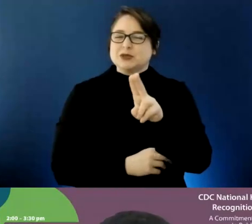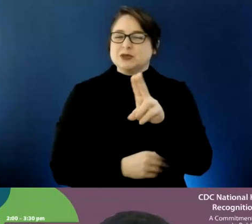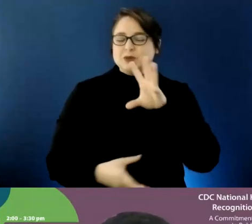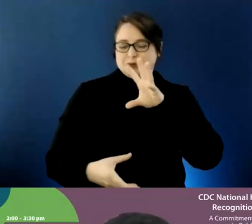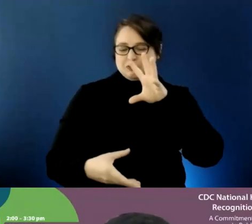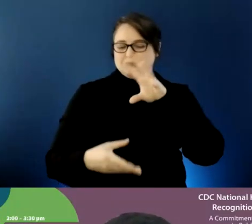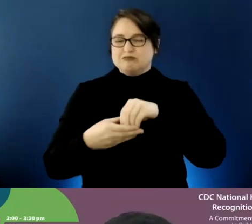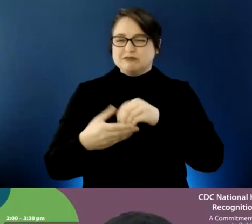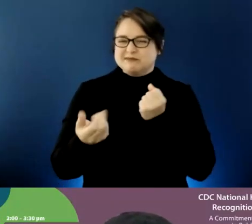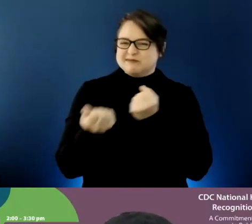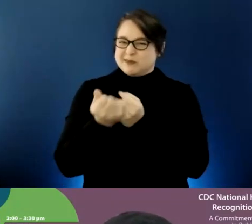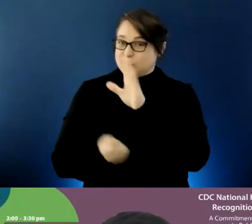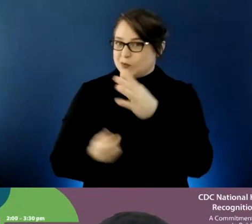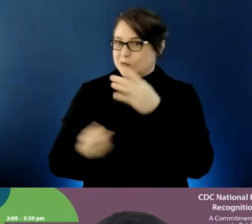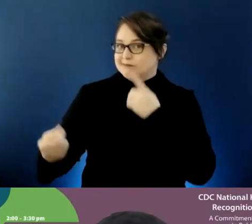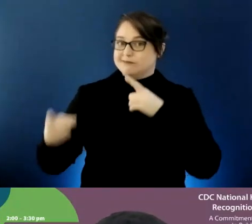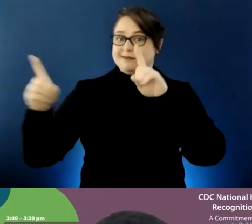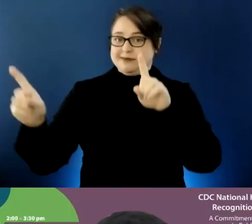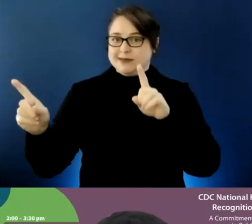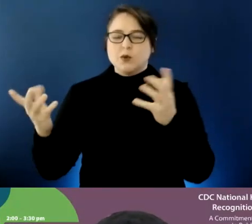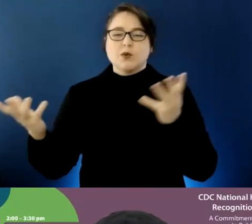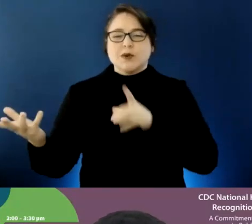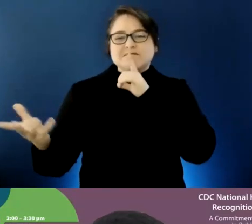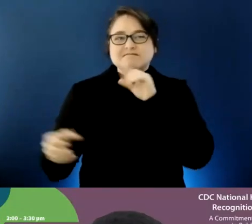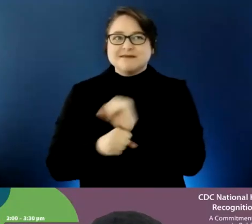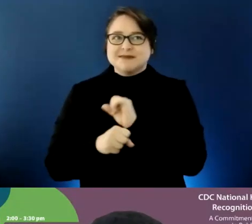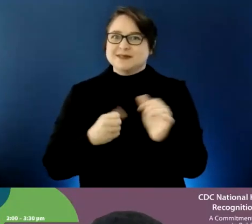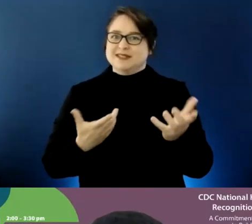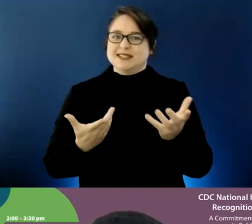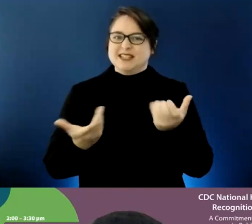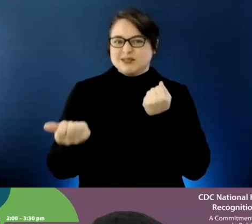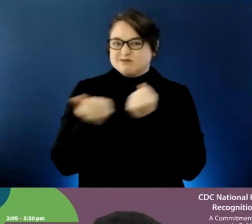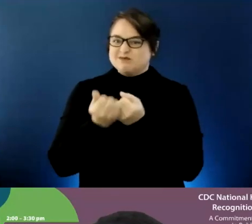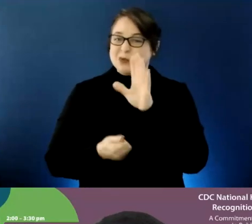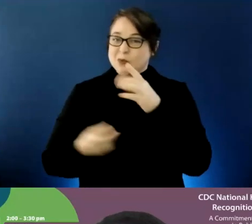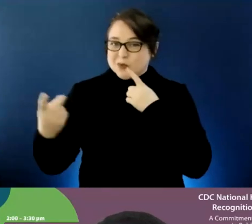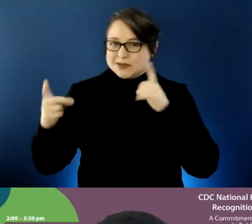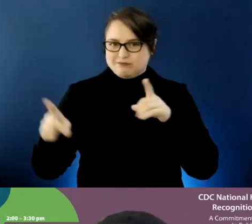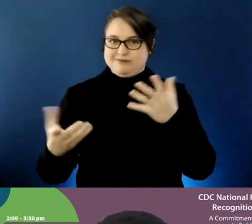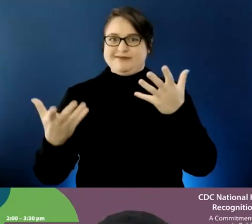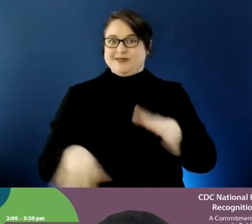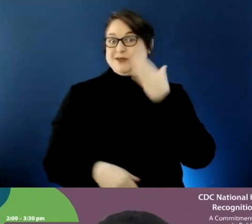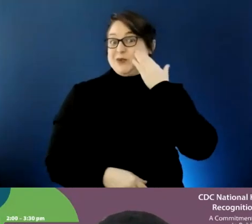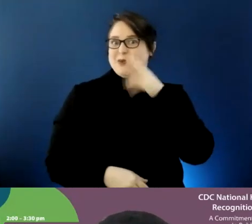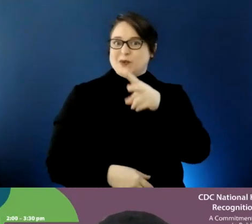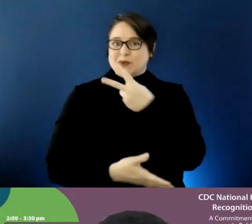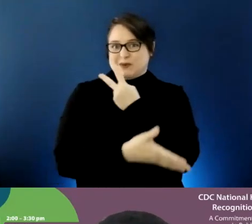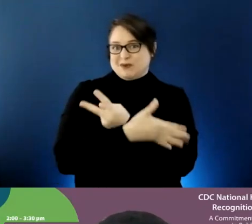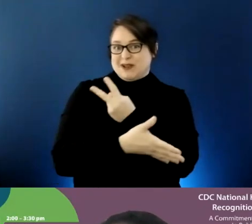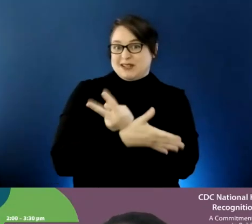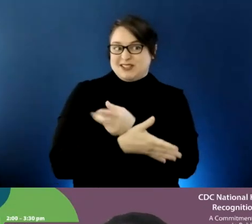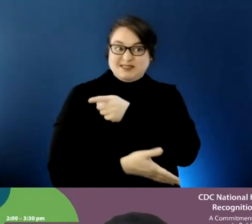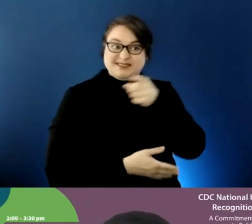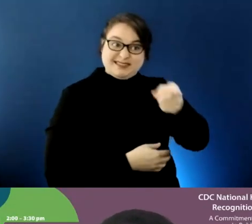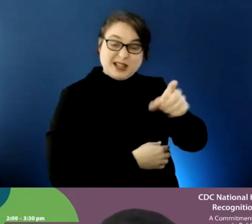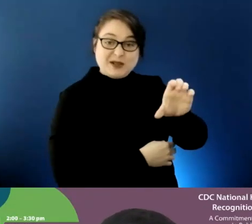about your time there that actually sort of contributed to your success? And we know you're a graduate student now at Columbia. So talk a little